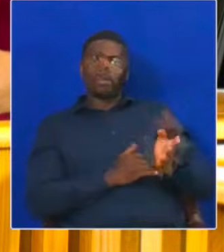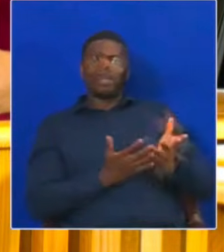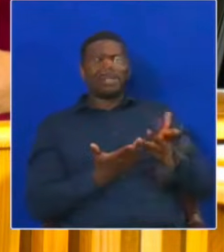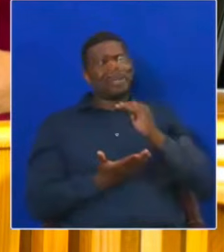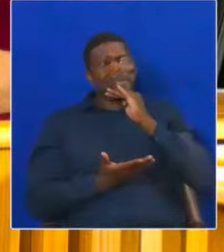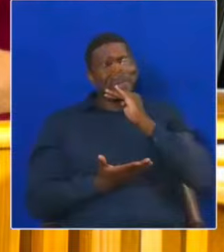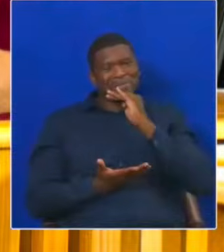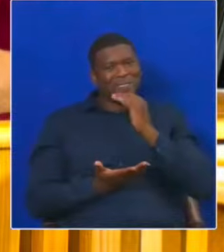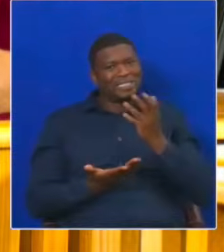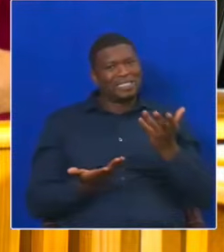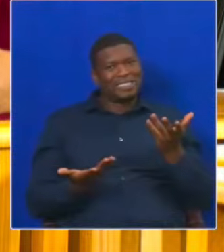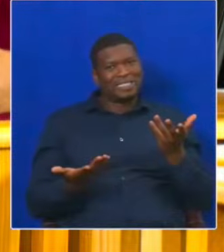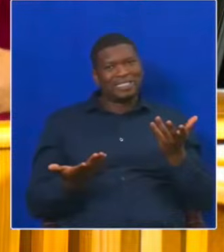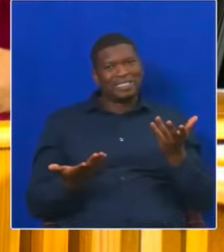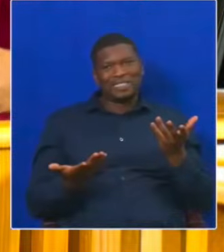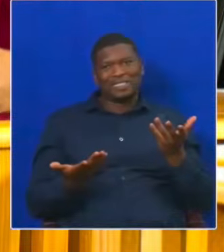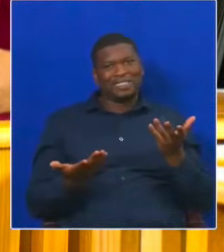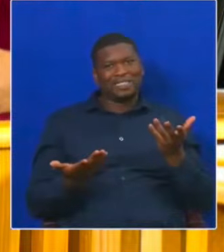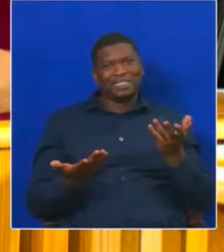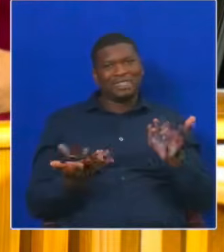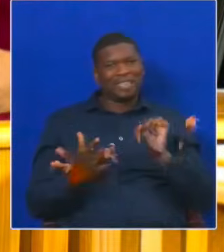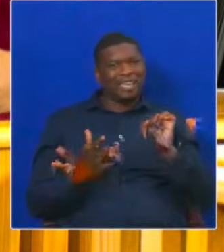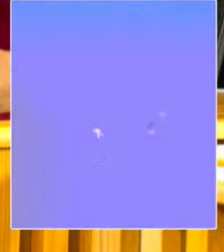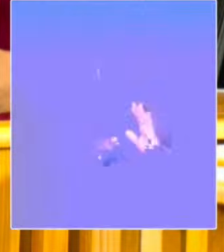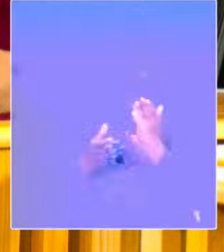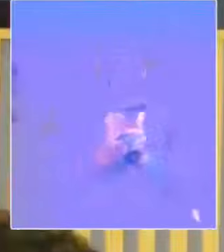they found the case to be unfounded.